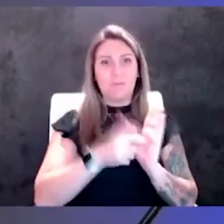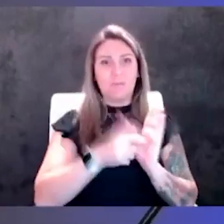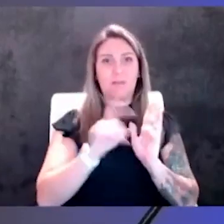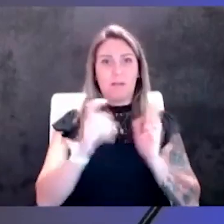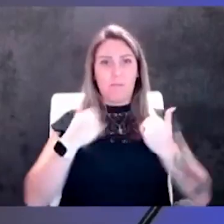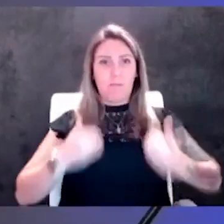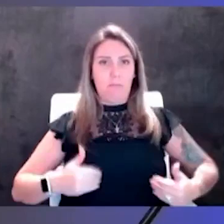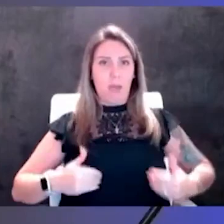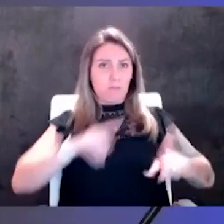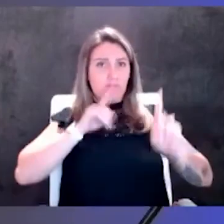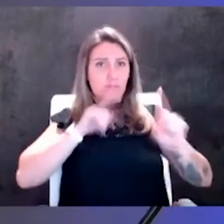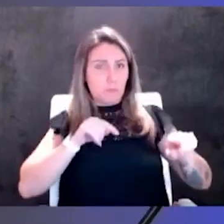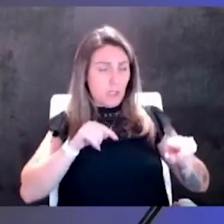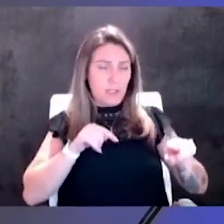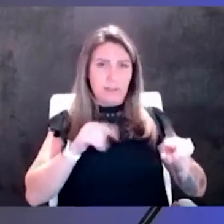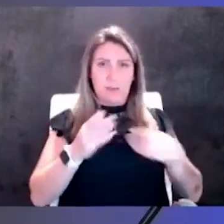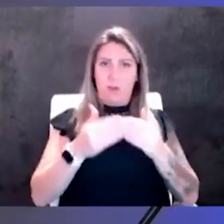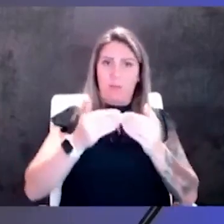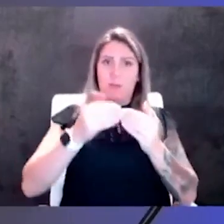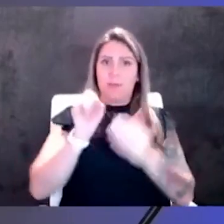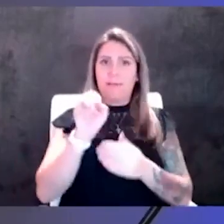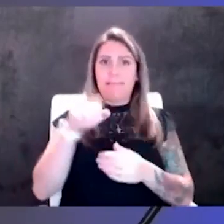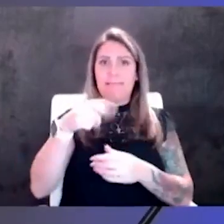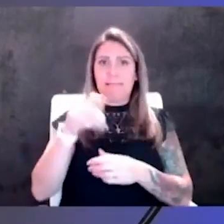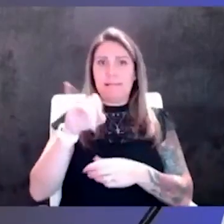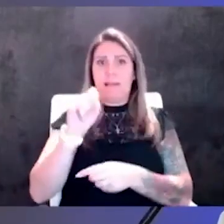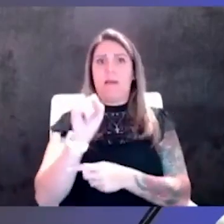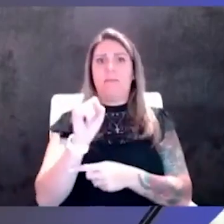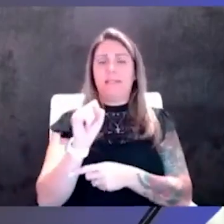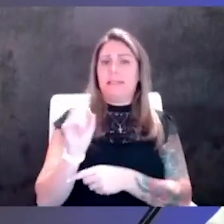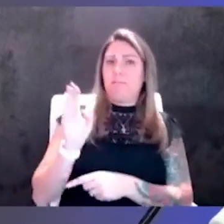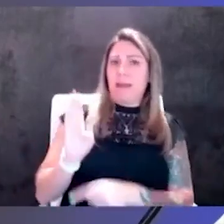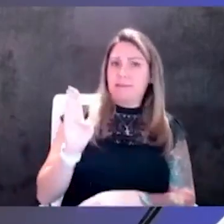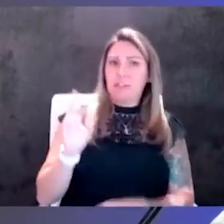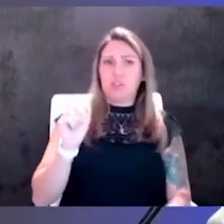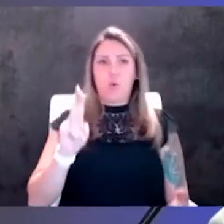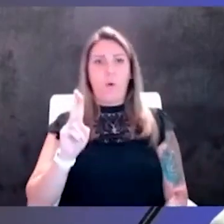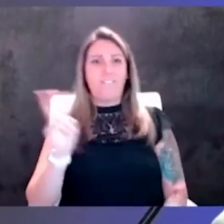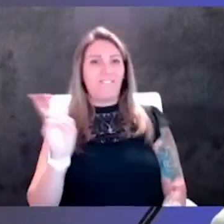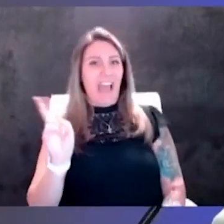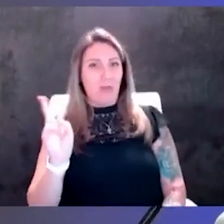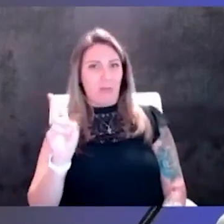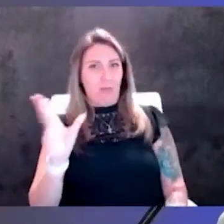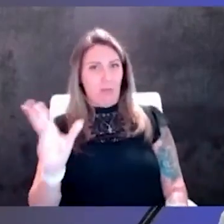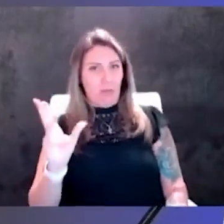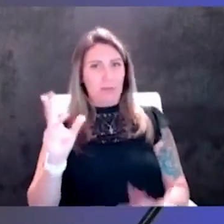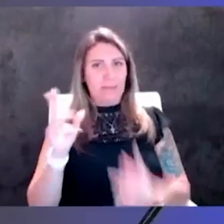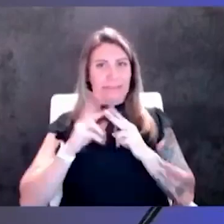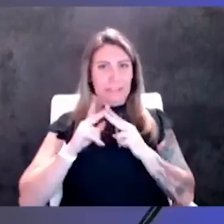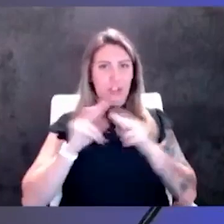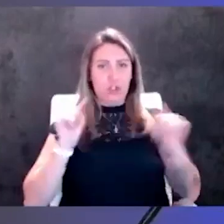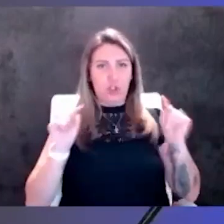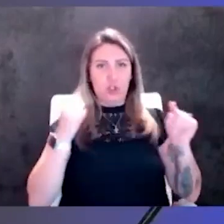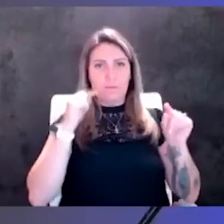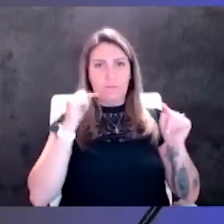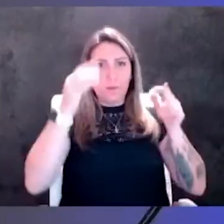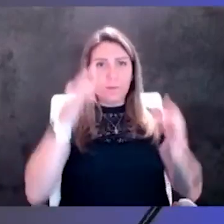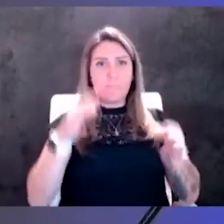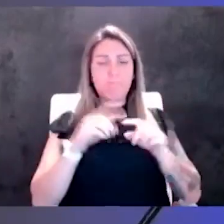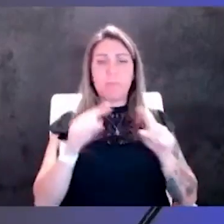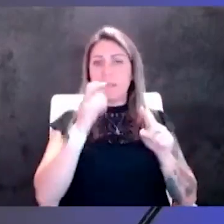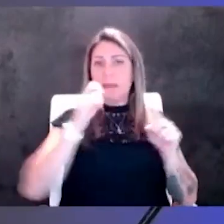towards sepsis, and it's either bacterial or it's viral, to help us make those decisions. But we don't have those things